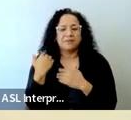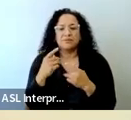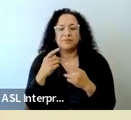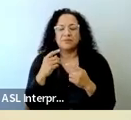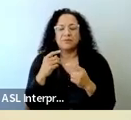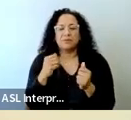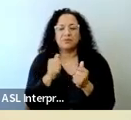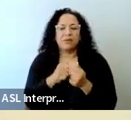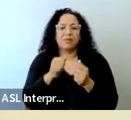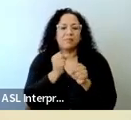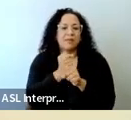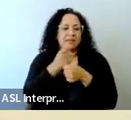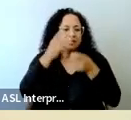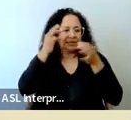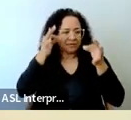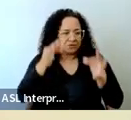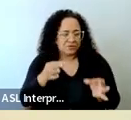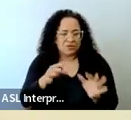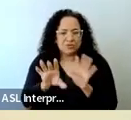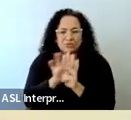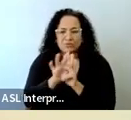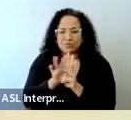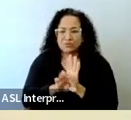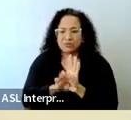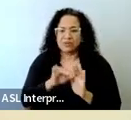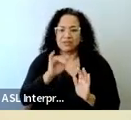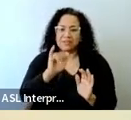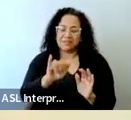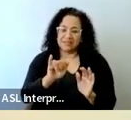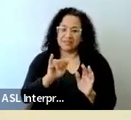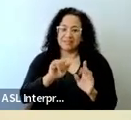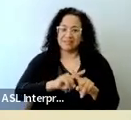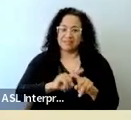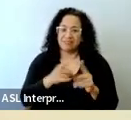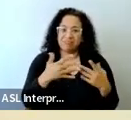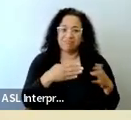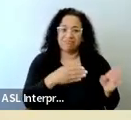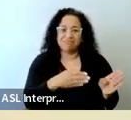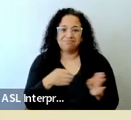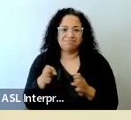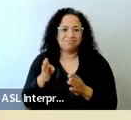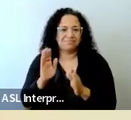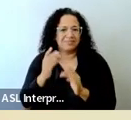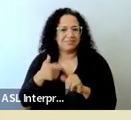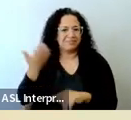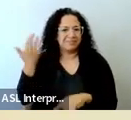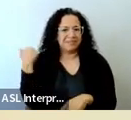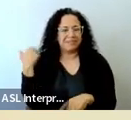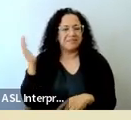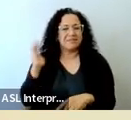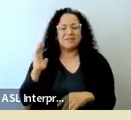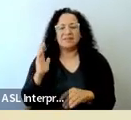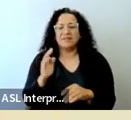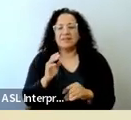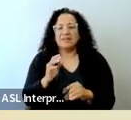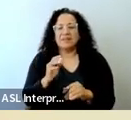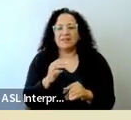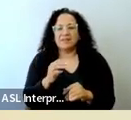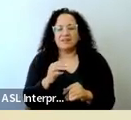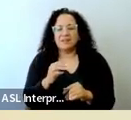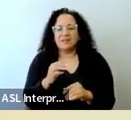with decision-making and choice-making. And this is a paradigm shift, right? Because to some degree, you